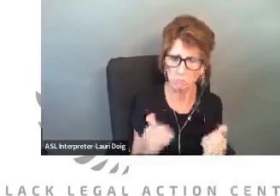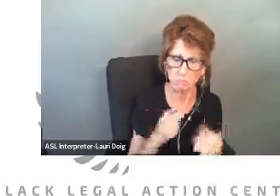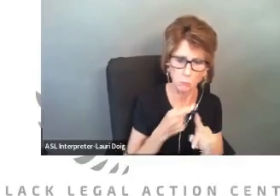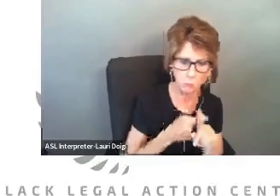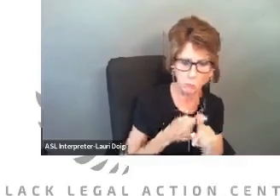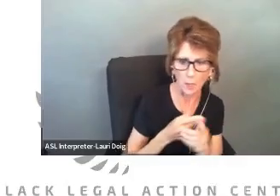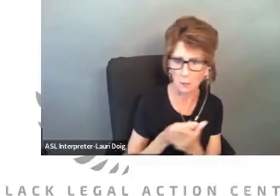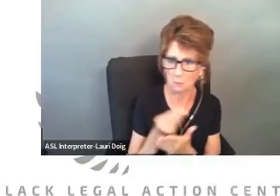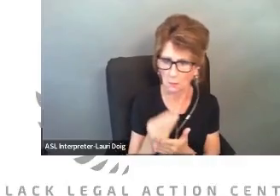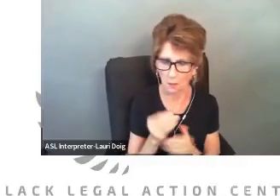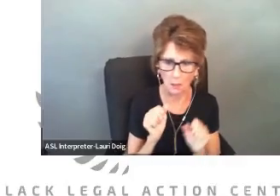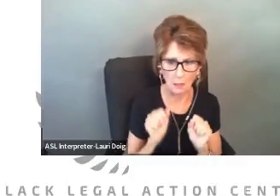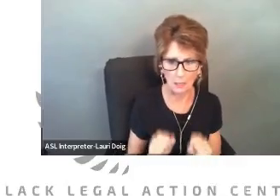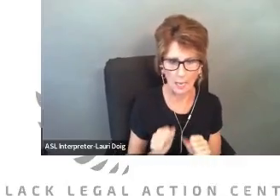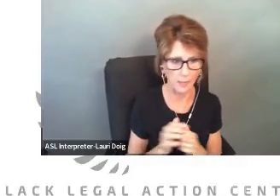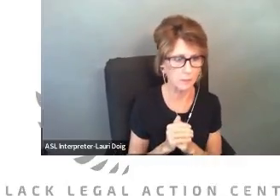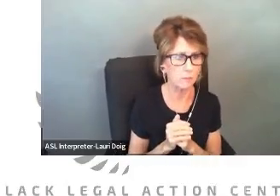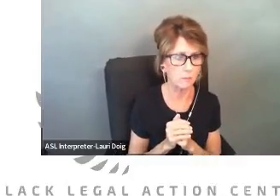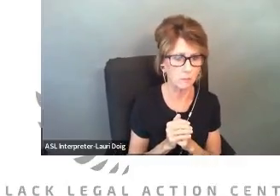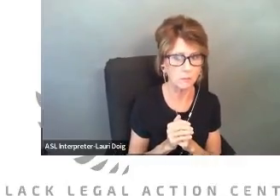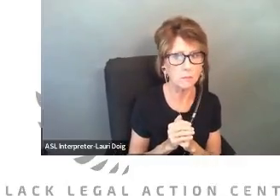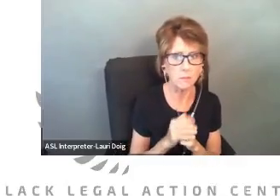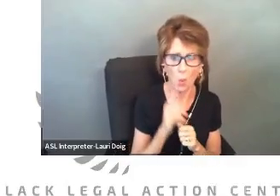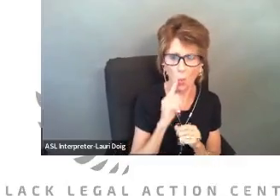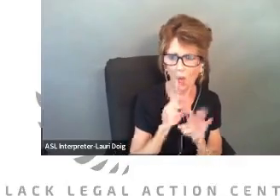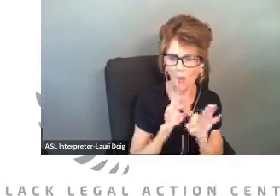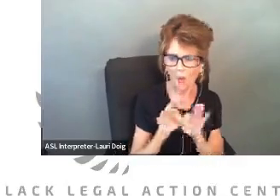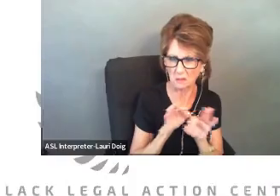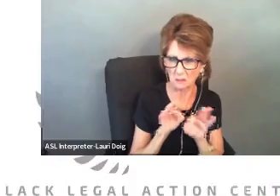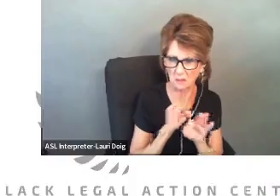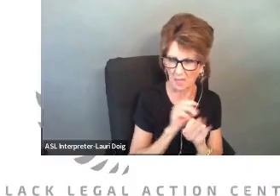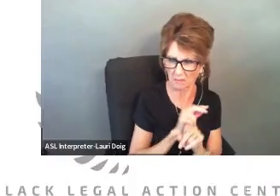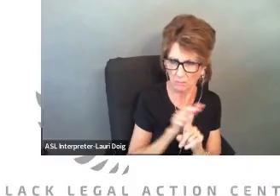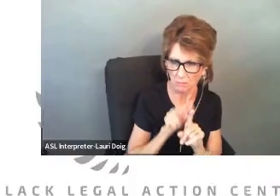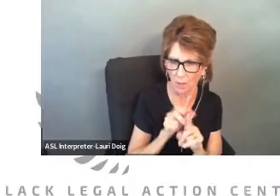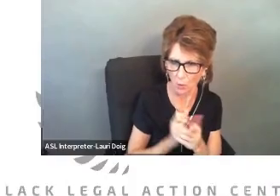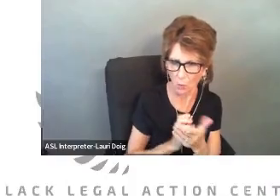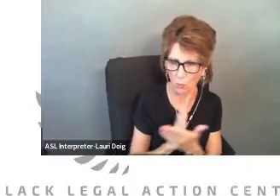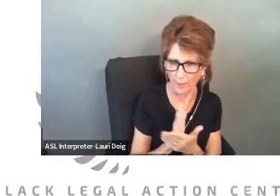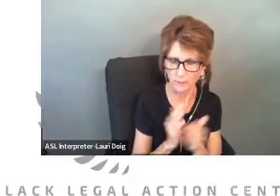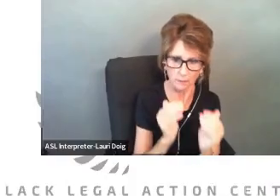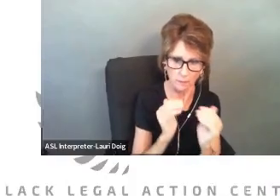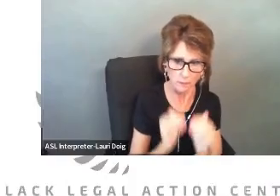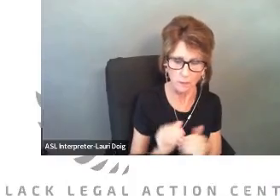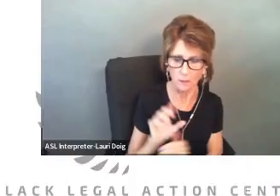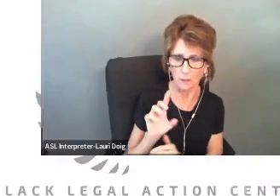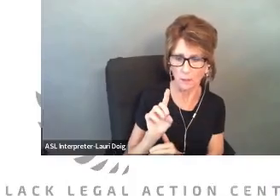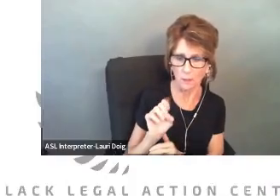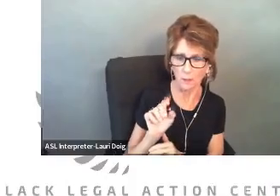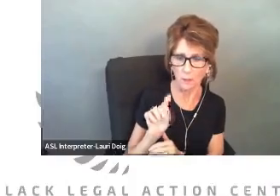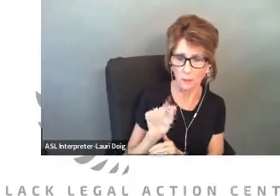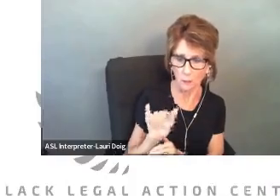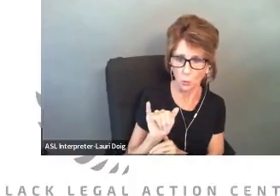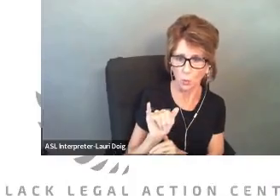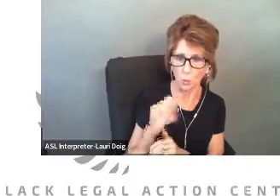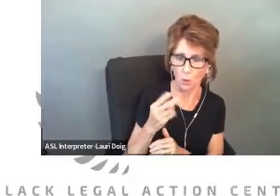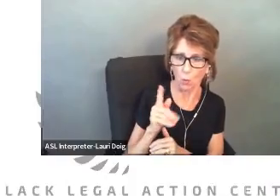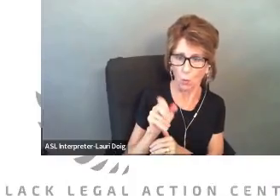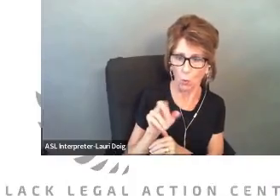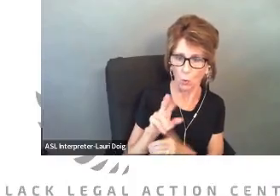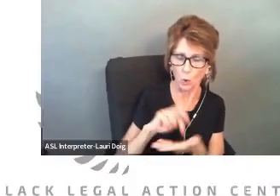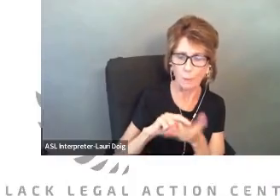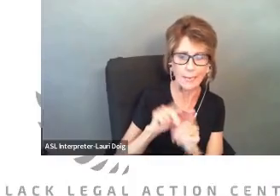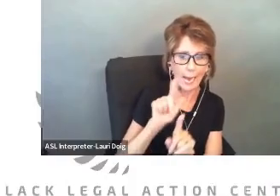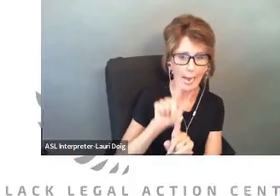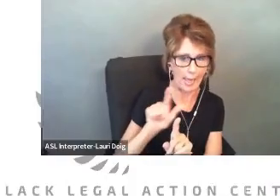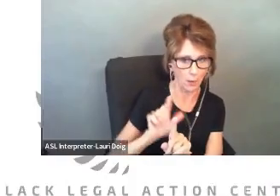about the application of these rights. And then when we talk about the duty holder, that's the quote unquote landlord, which